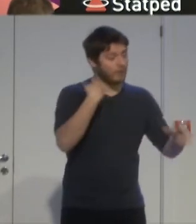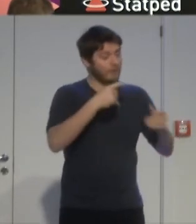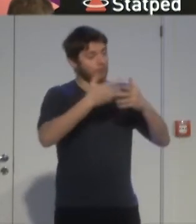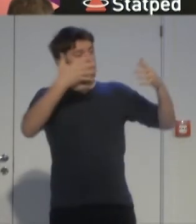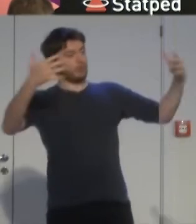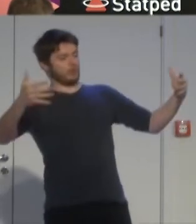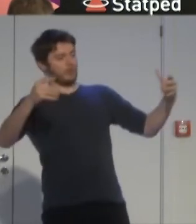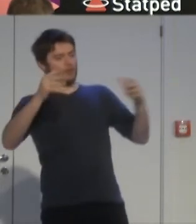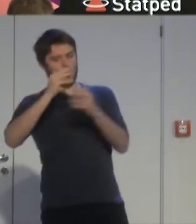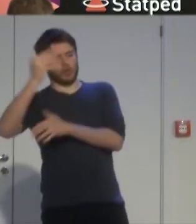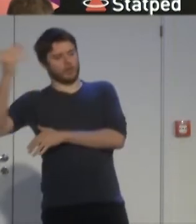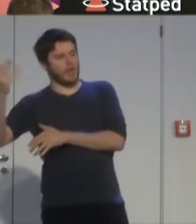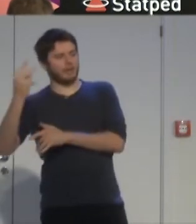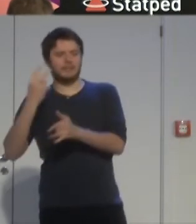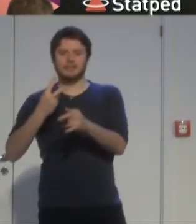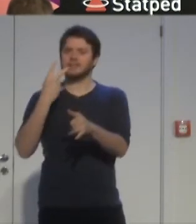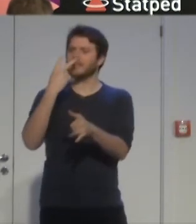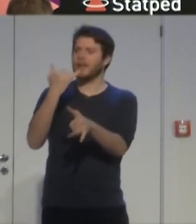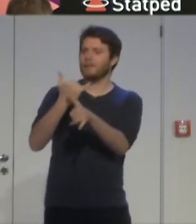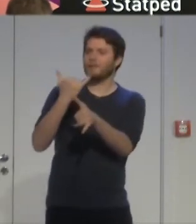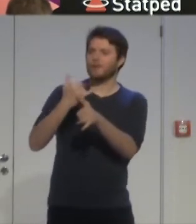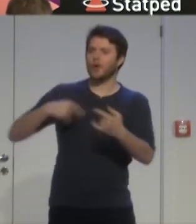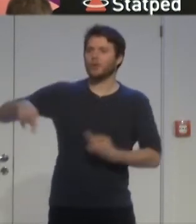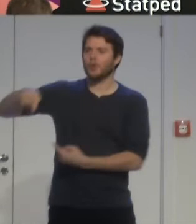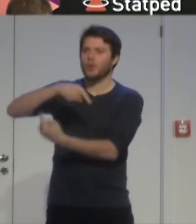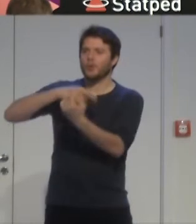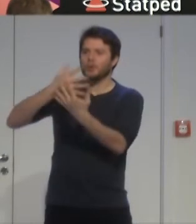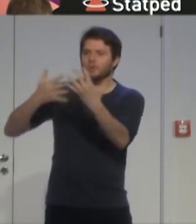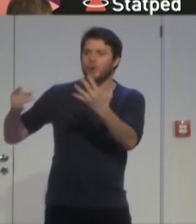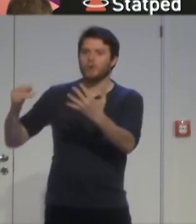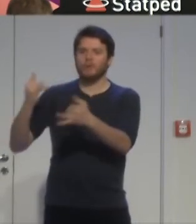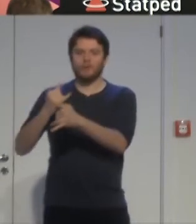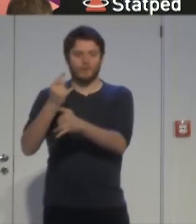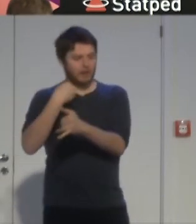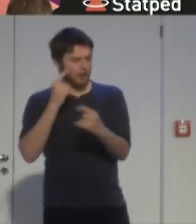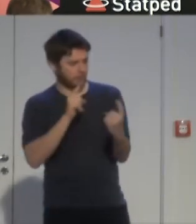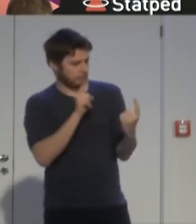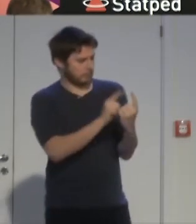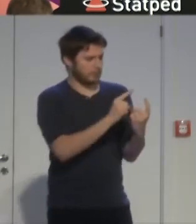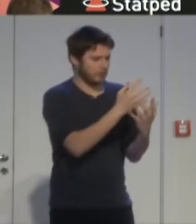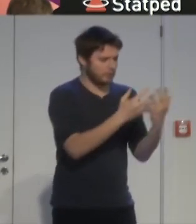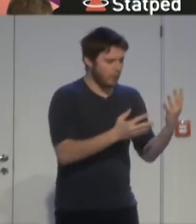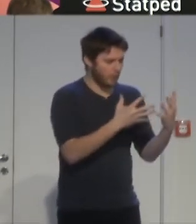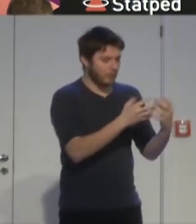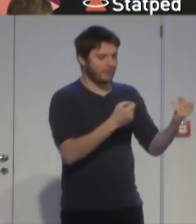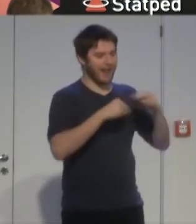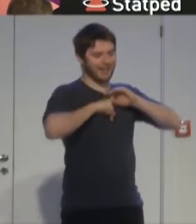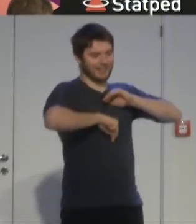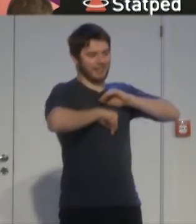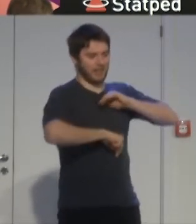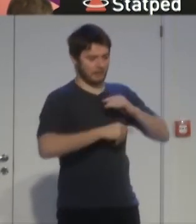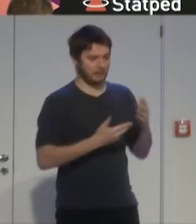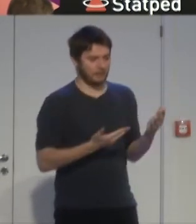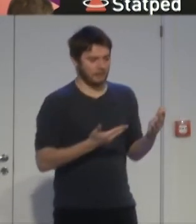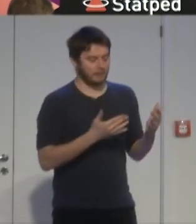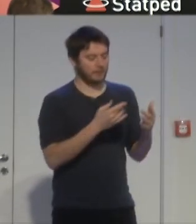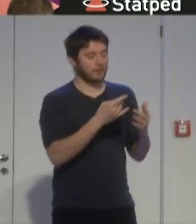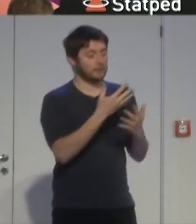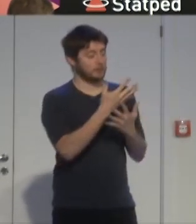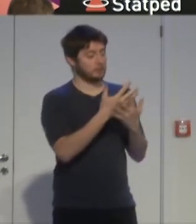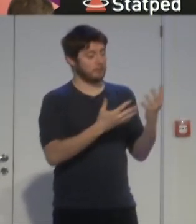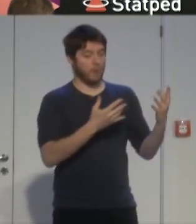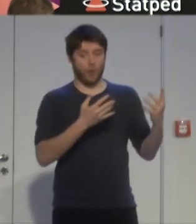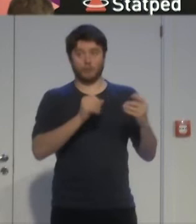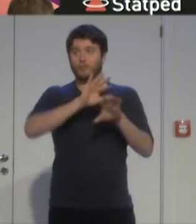practice around us, how that can meet language concepts from the inside. How the language from